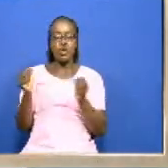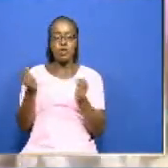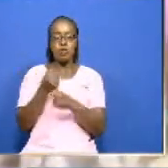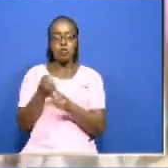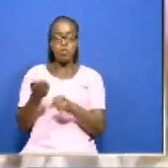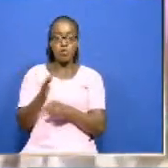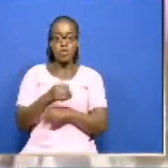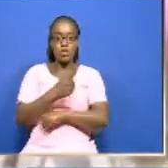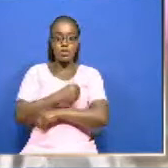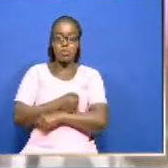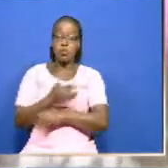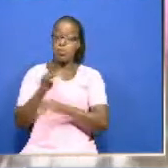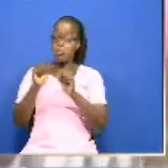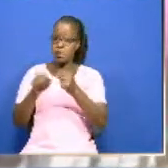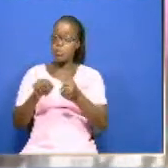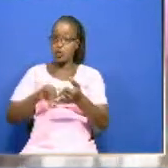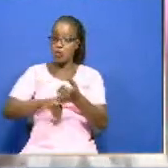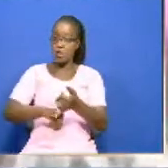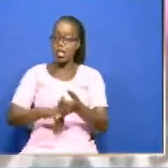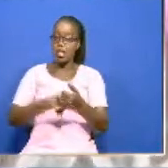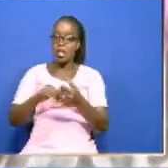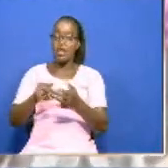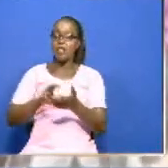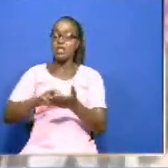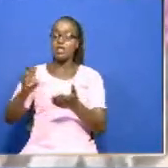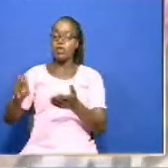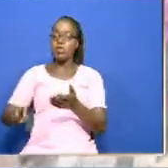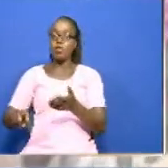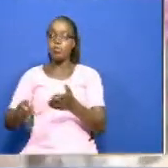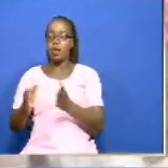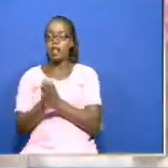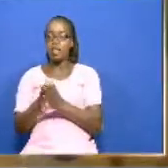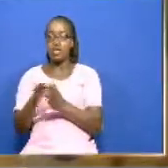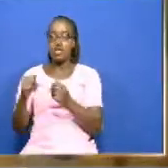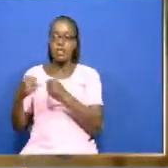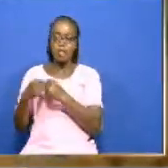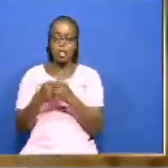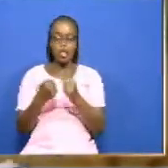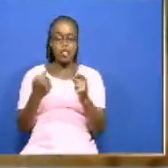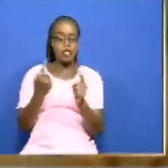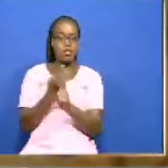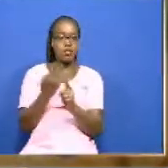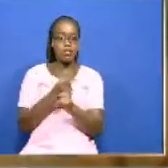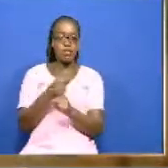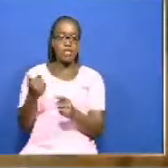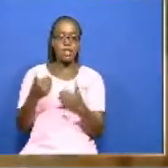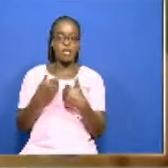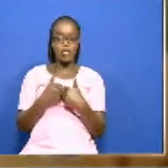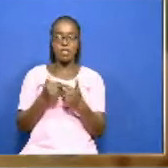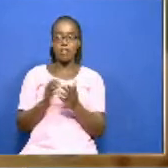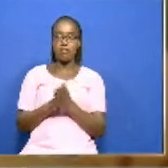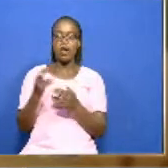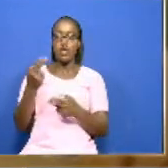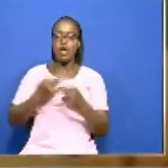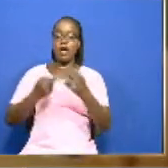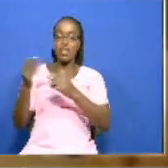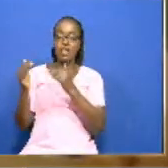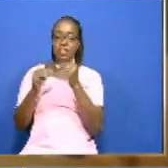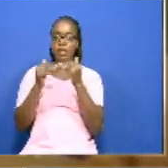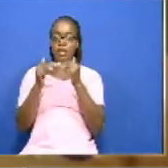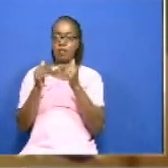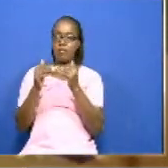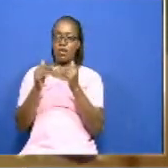they may have been married off, others dropping out among other challenges. We have high level of